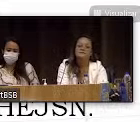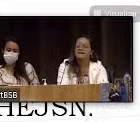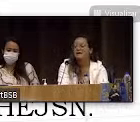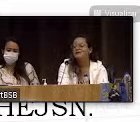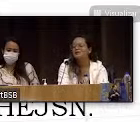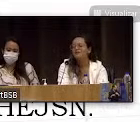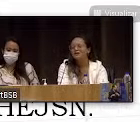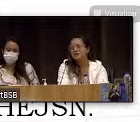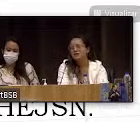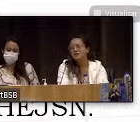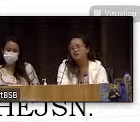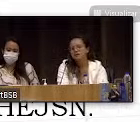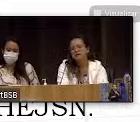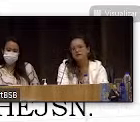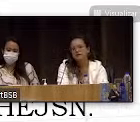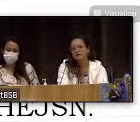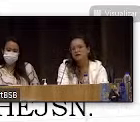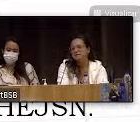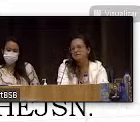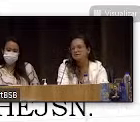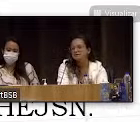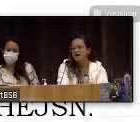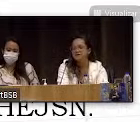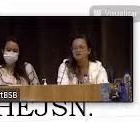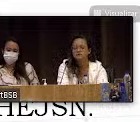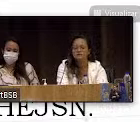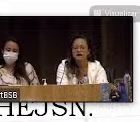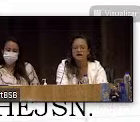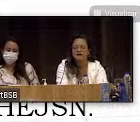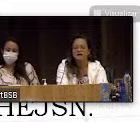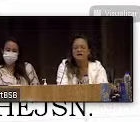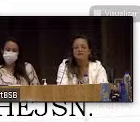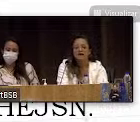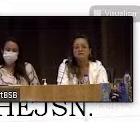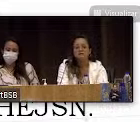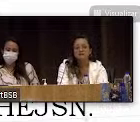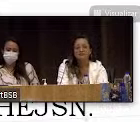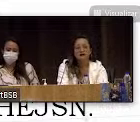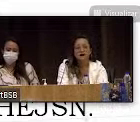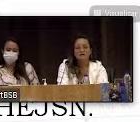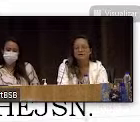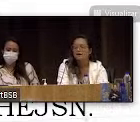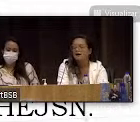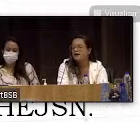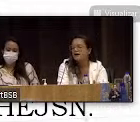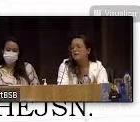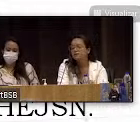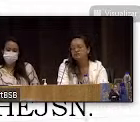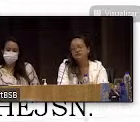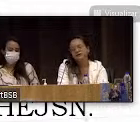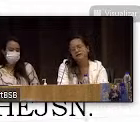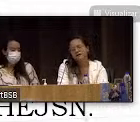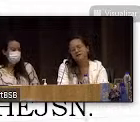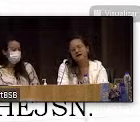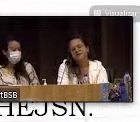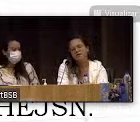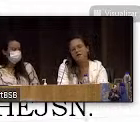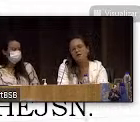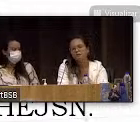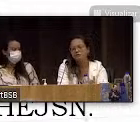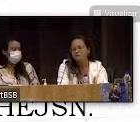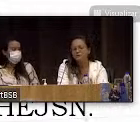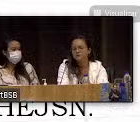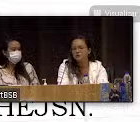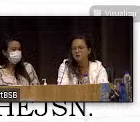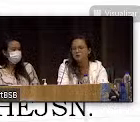And we can see that 98% of the cases that were that were